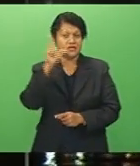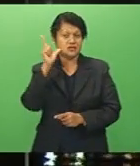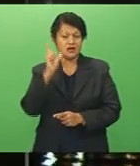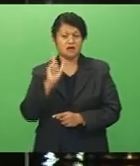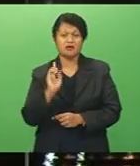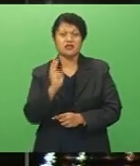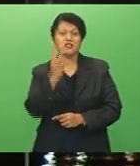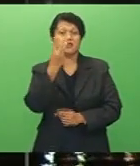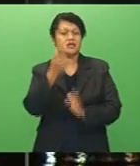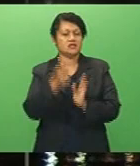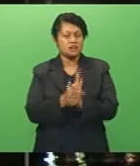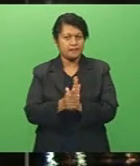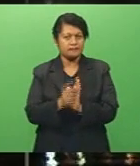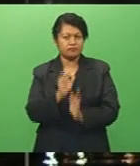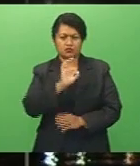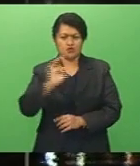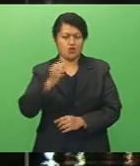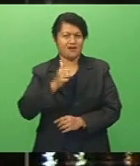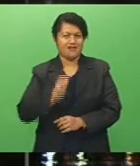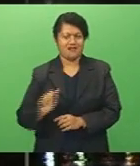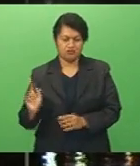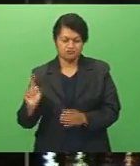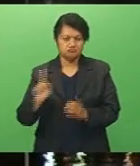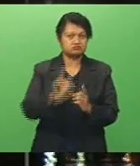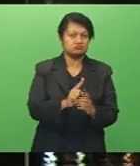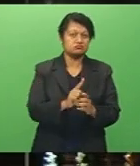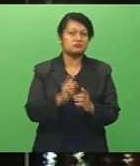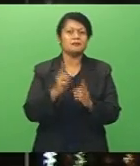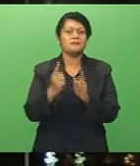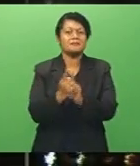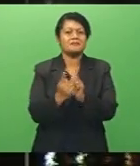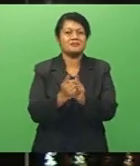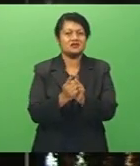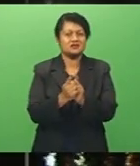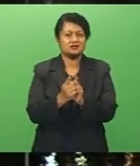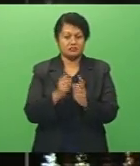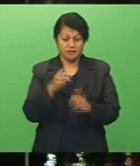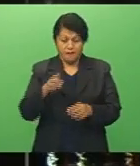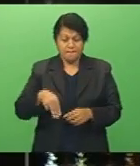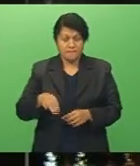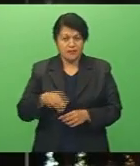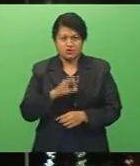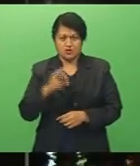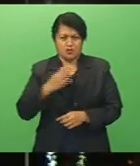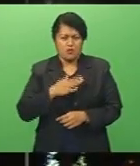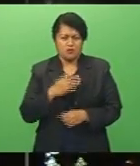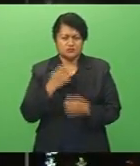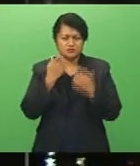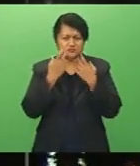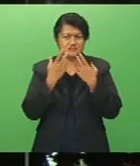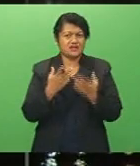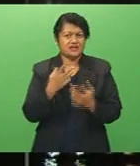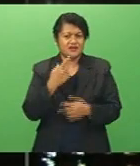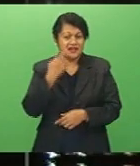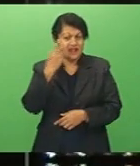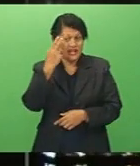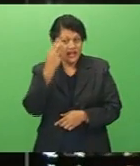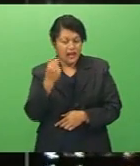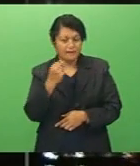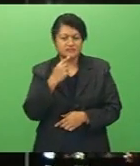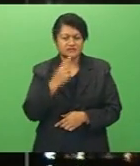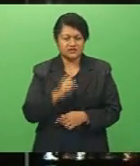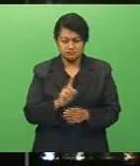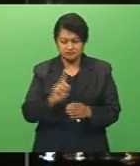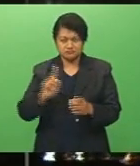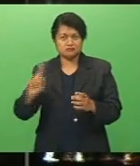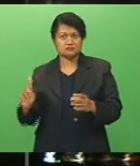that they weren't allowed in a meeting as such. A member of the Confederacy who wishes to remain anonymous says they've decided to abandon the